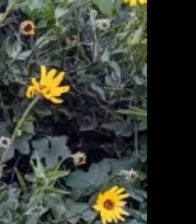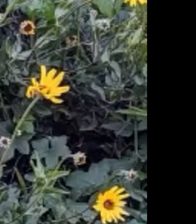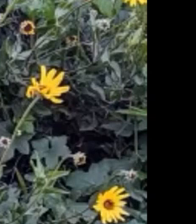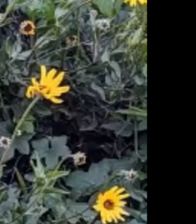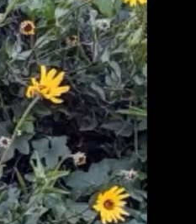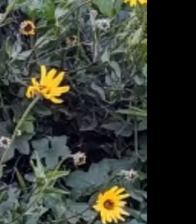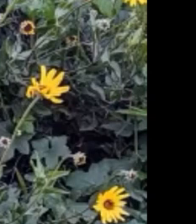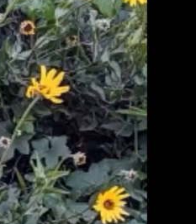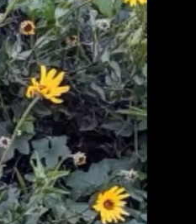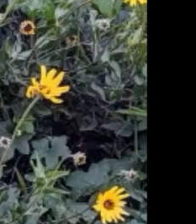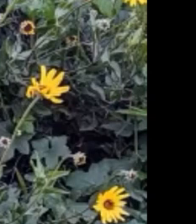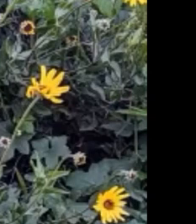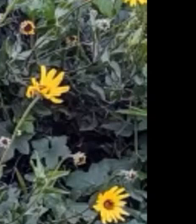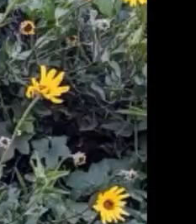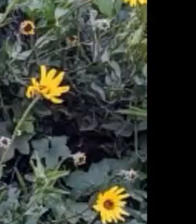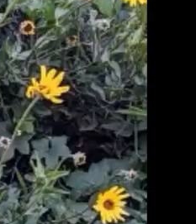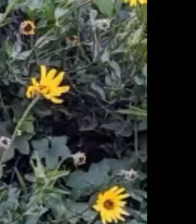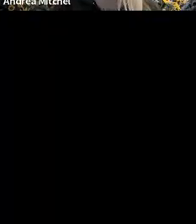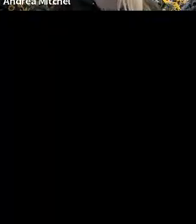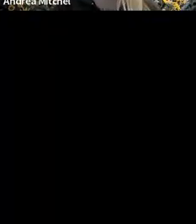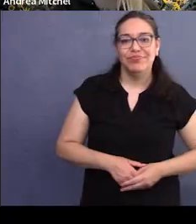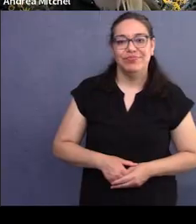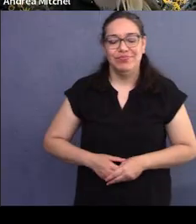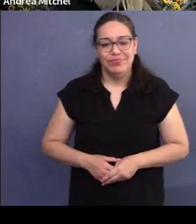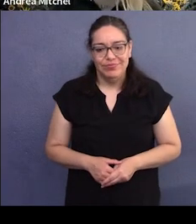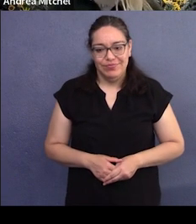please. Share screen. Here we go.